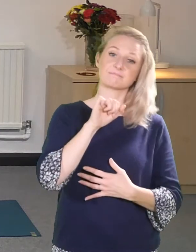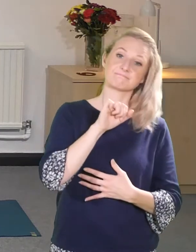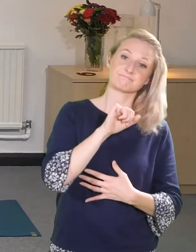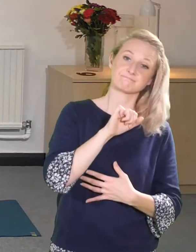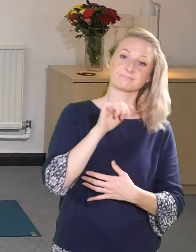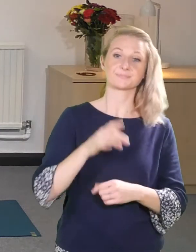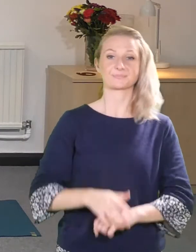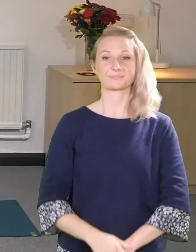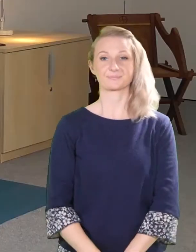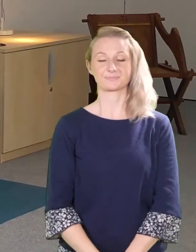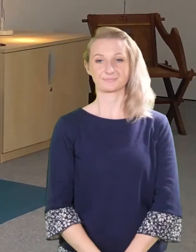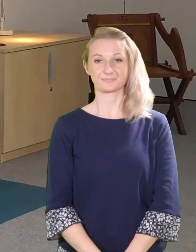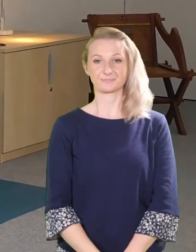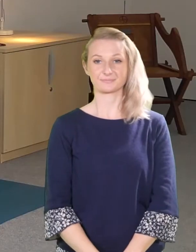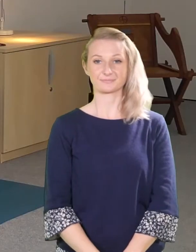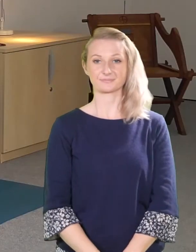Exhale.